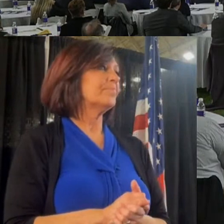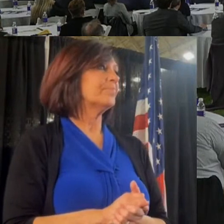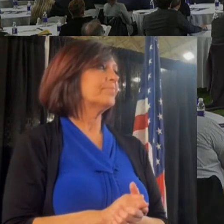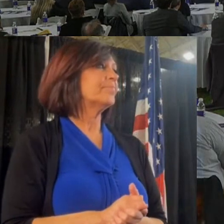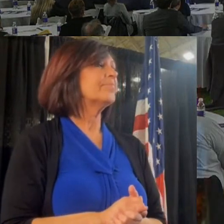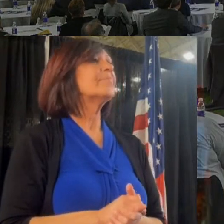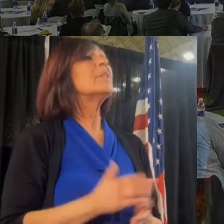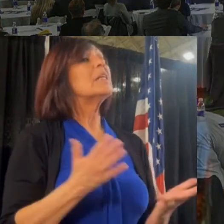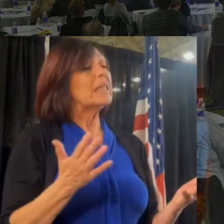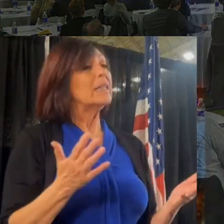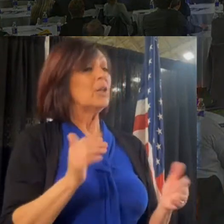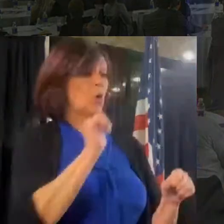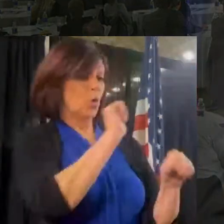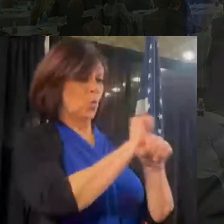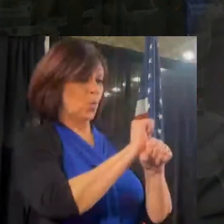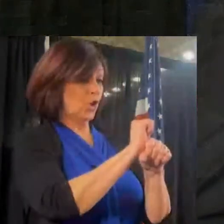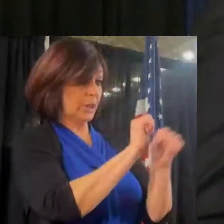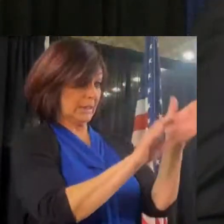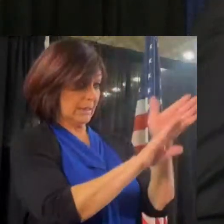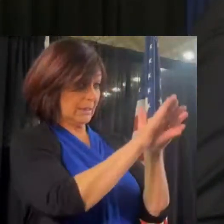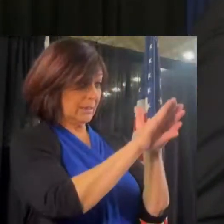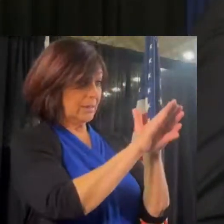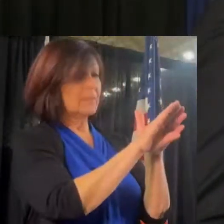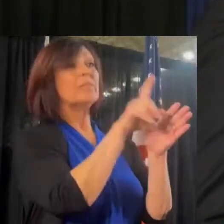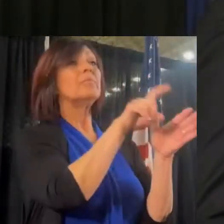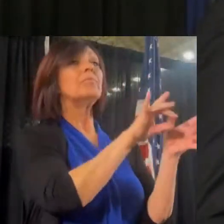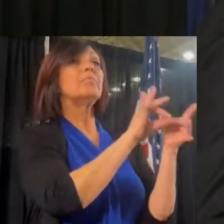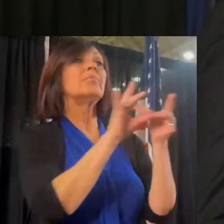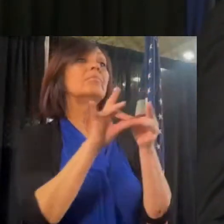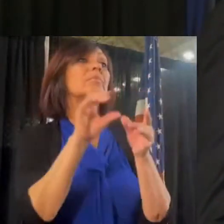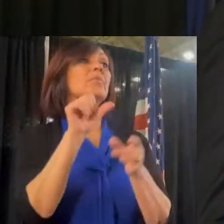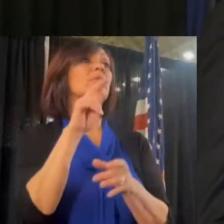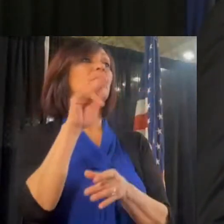Now, we can't talk about workforce development without talking about SUNY Erie.